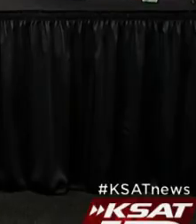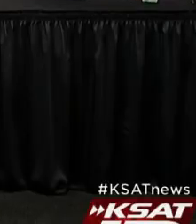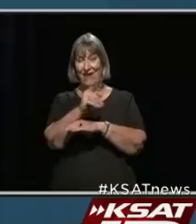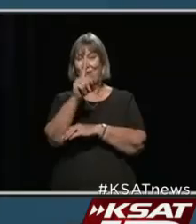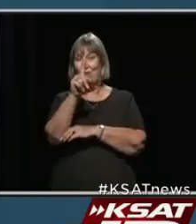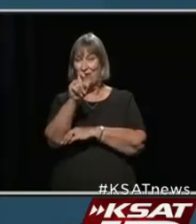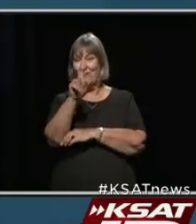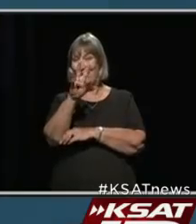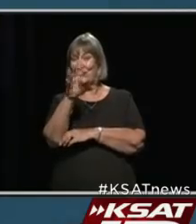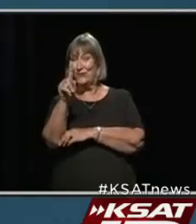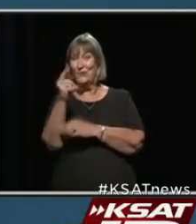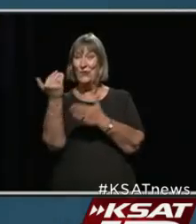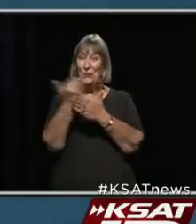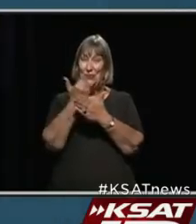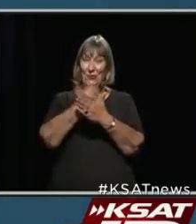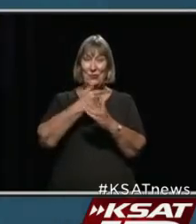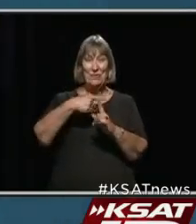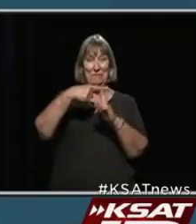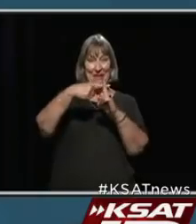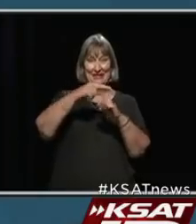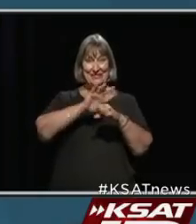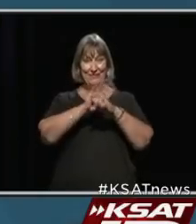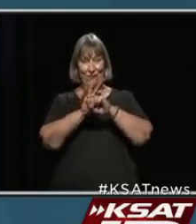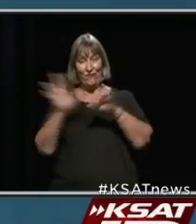cases of COVID-19, which brings our total to